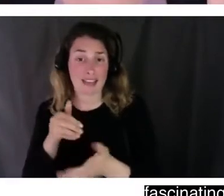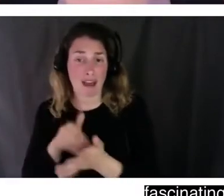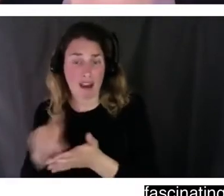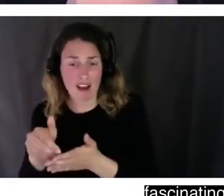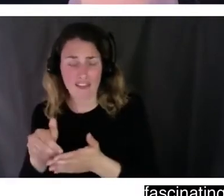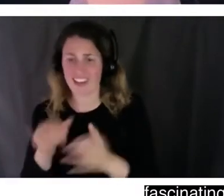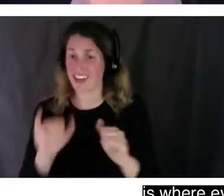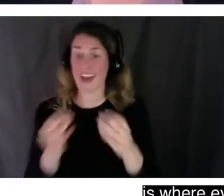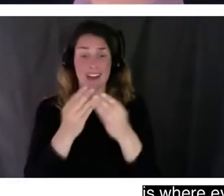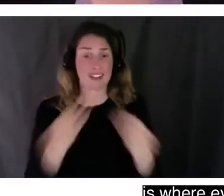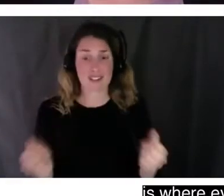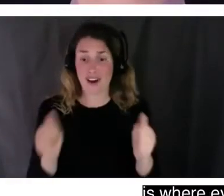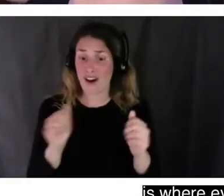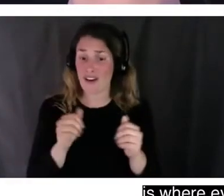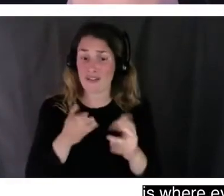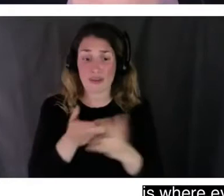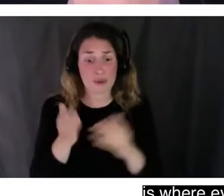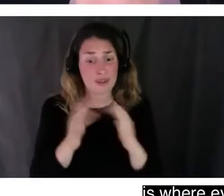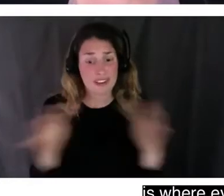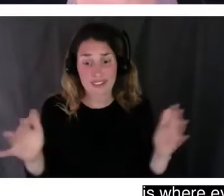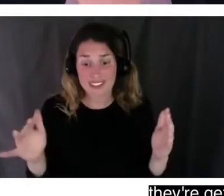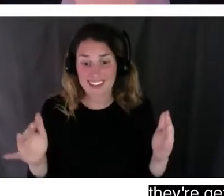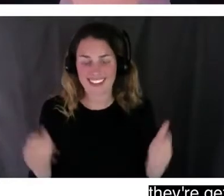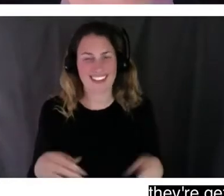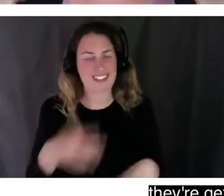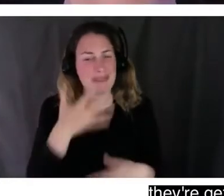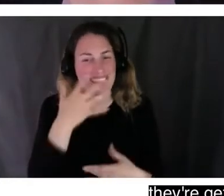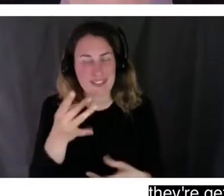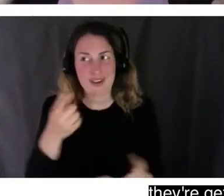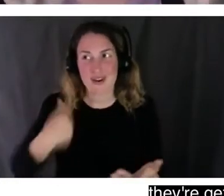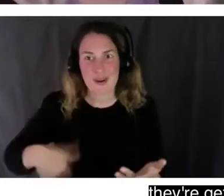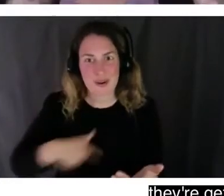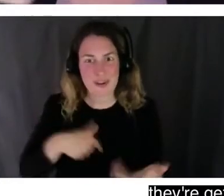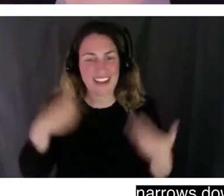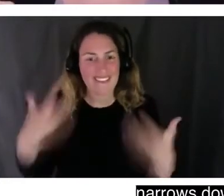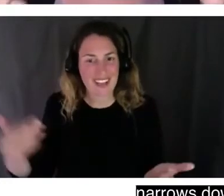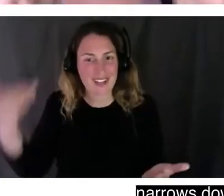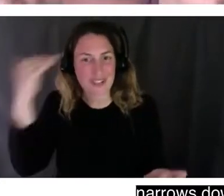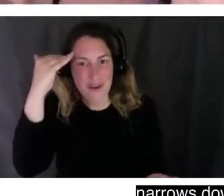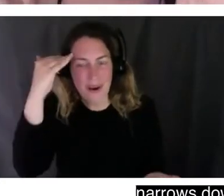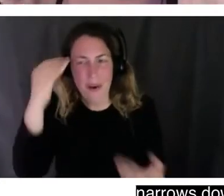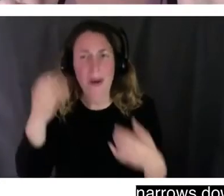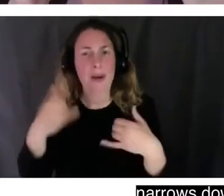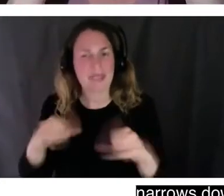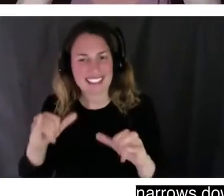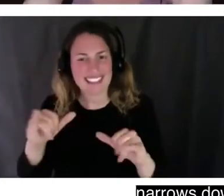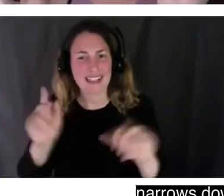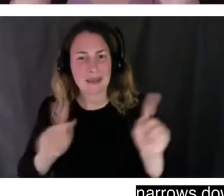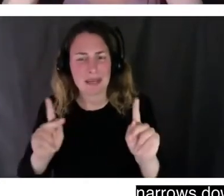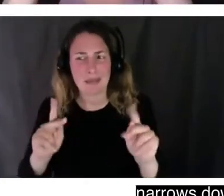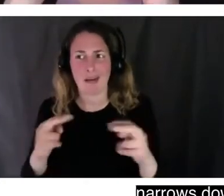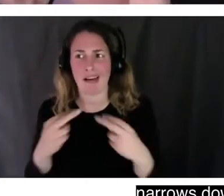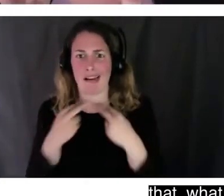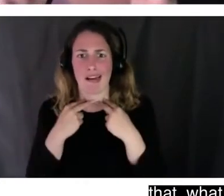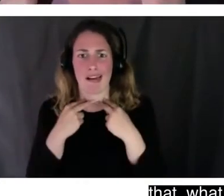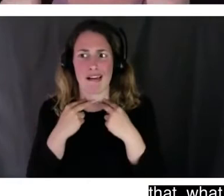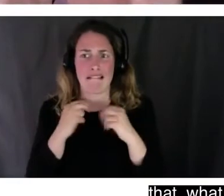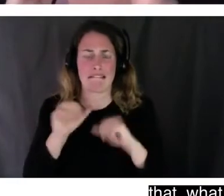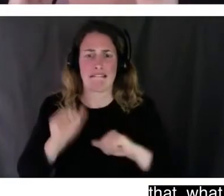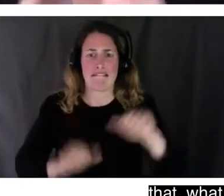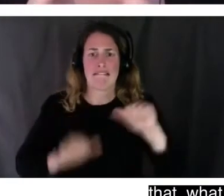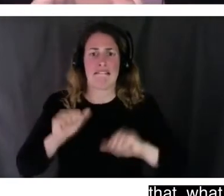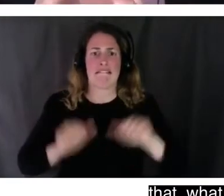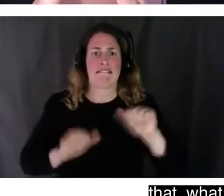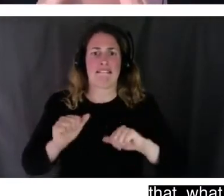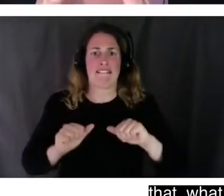we know this, but this is where everyone's getting stuck, Darren. They're getting stuck in that doorway that narrows down, that says, now that you know that, what